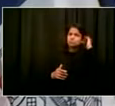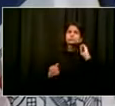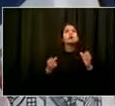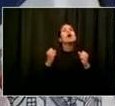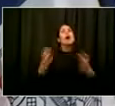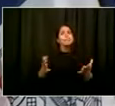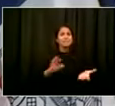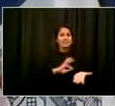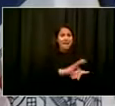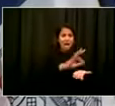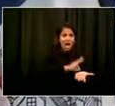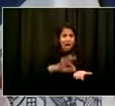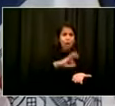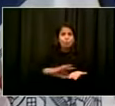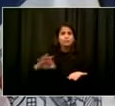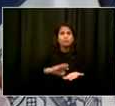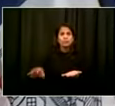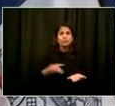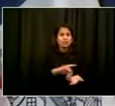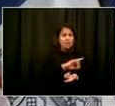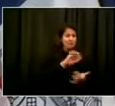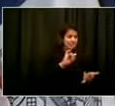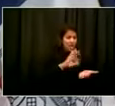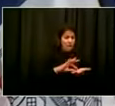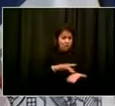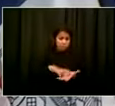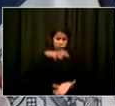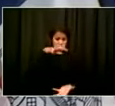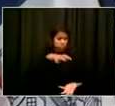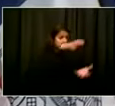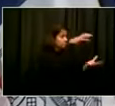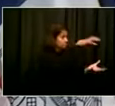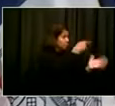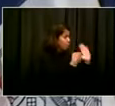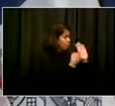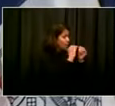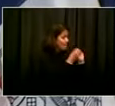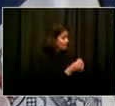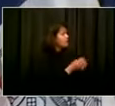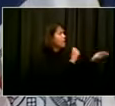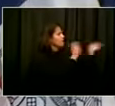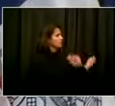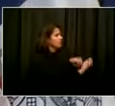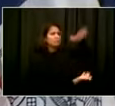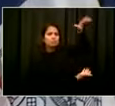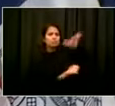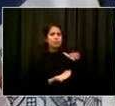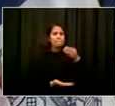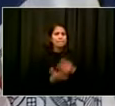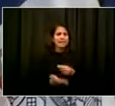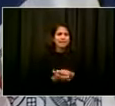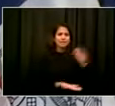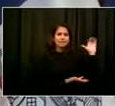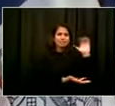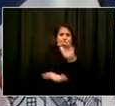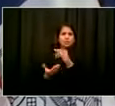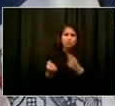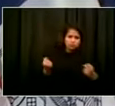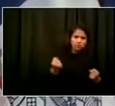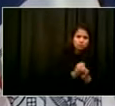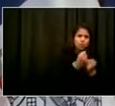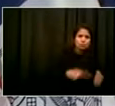about, getting our fair share. And because New Yorkers came through, we're going to have much more chance of actually getting what we deserve from Washington. But as Julie said,